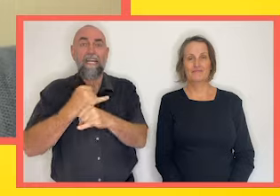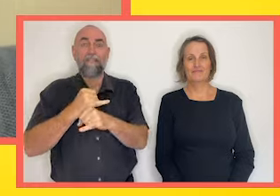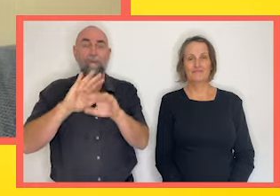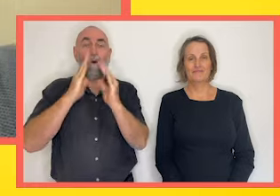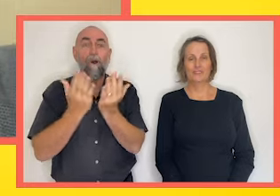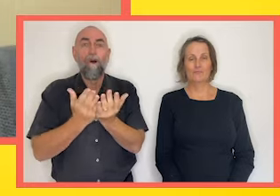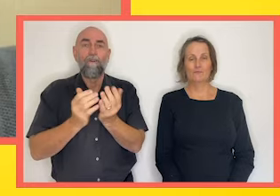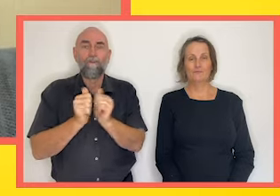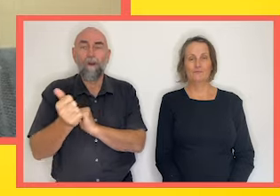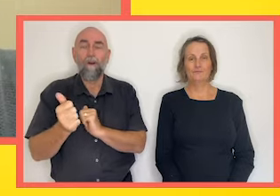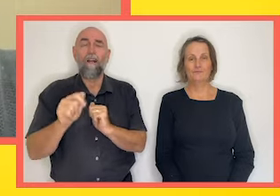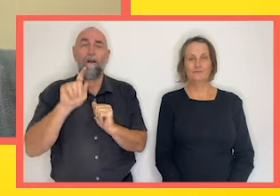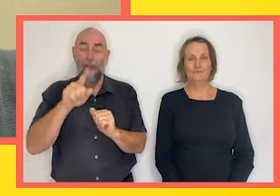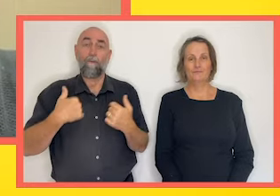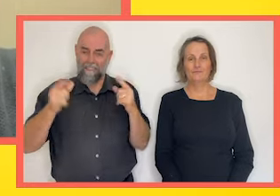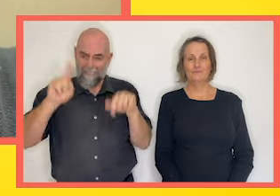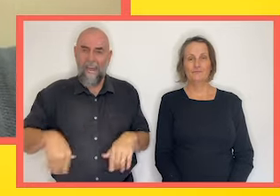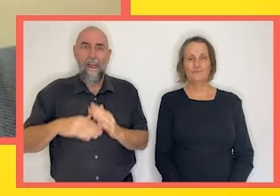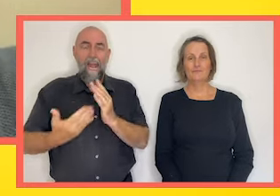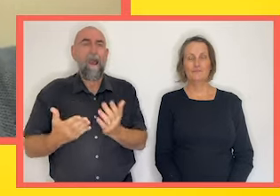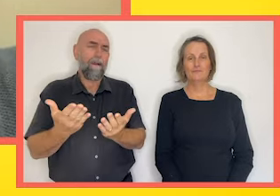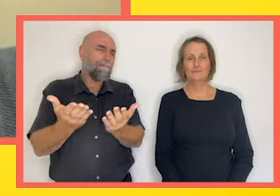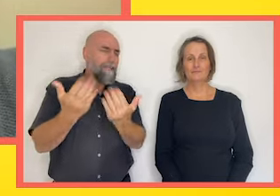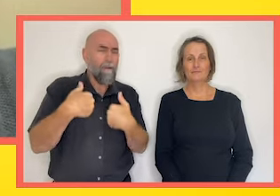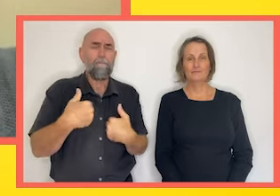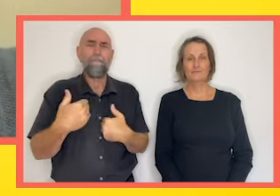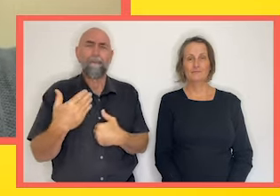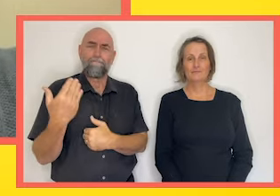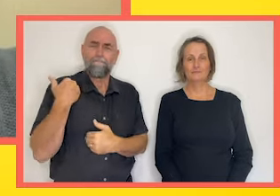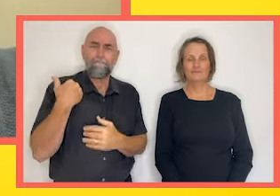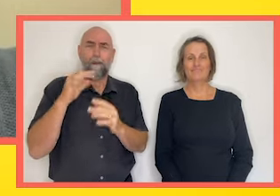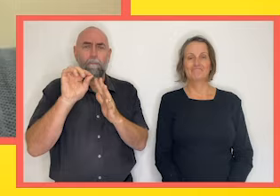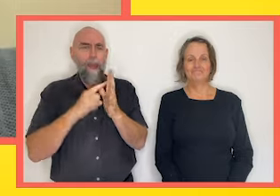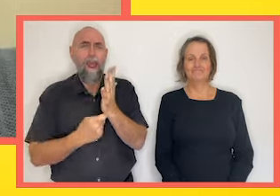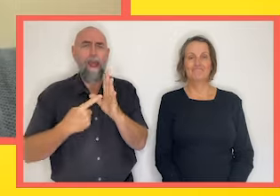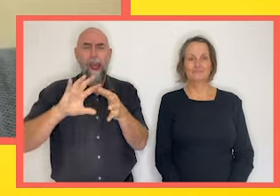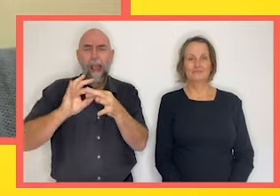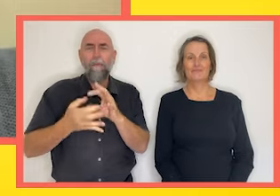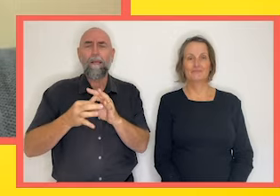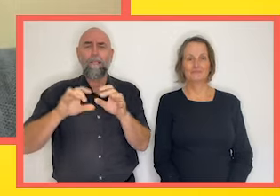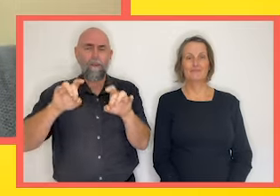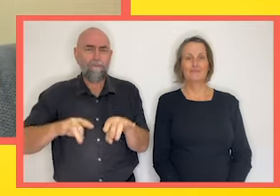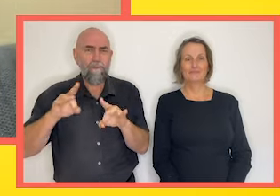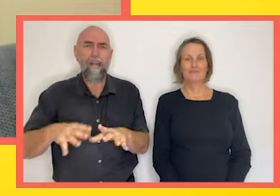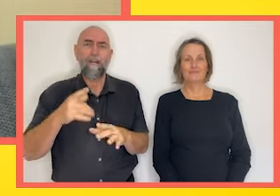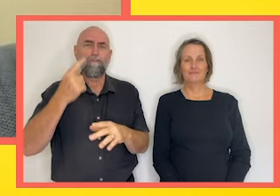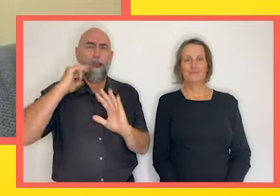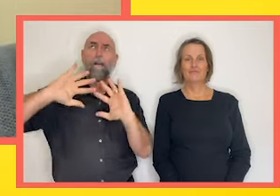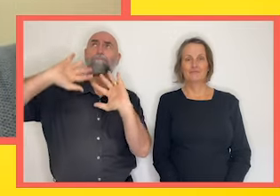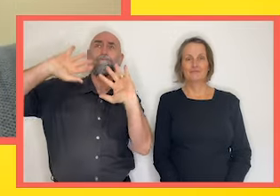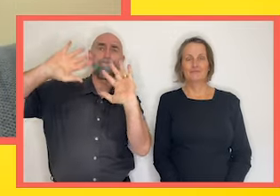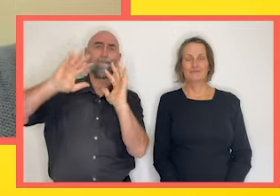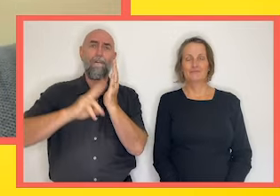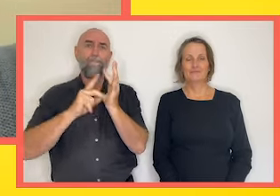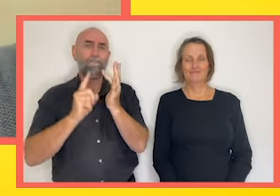far. But we start right now. So reach out to Paralympics Australia, have a look at the sitting volleyball, try a hand at it,